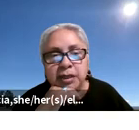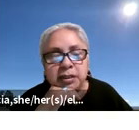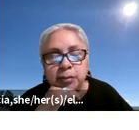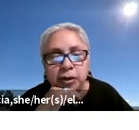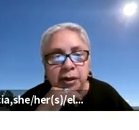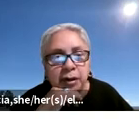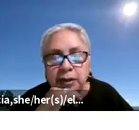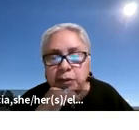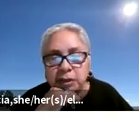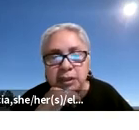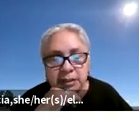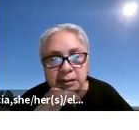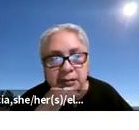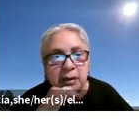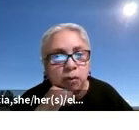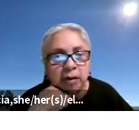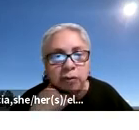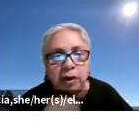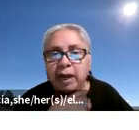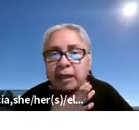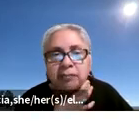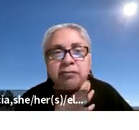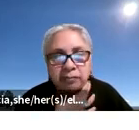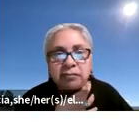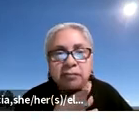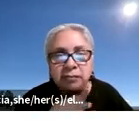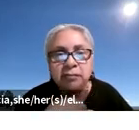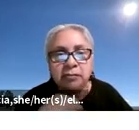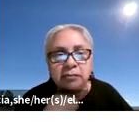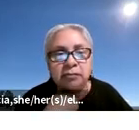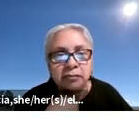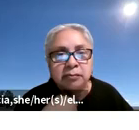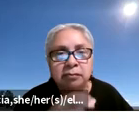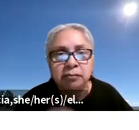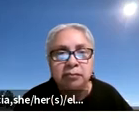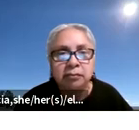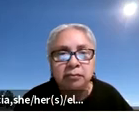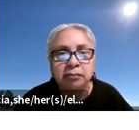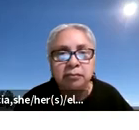so that we can support our communities wherever we're at.